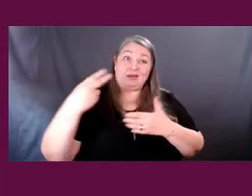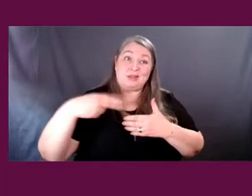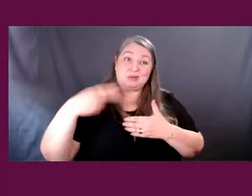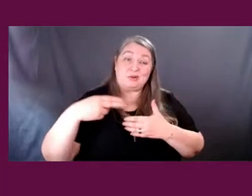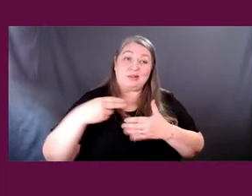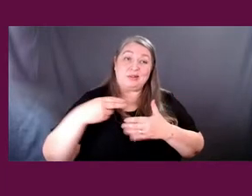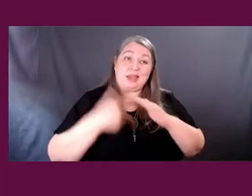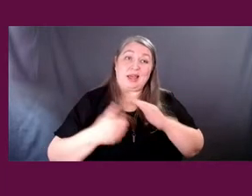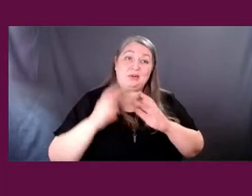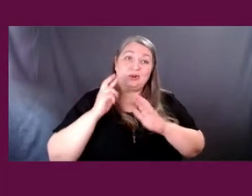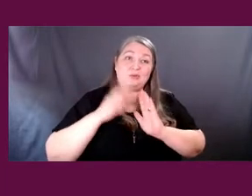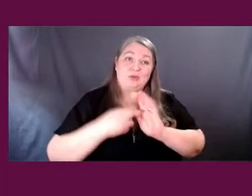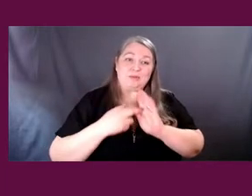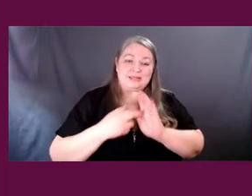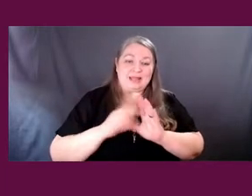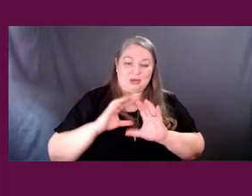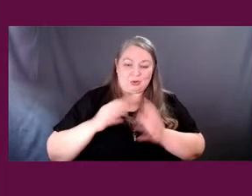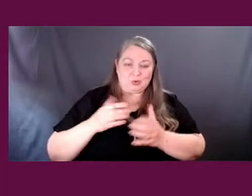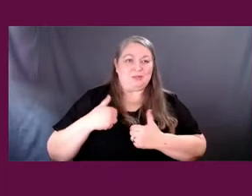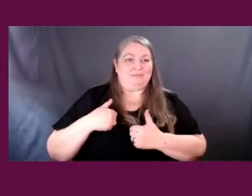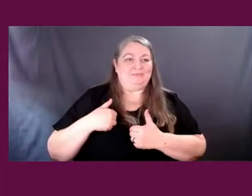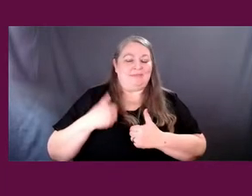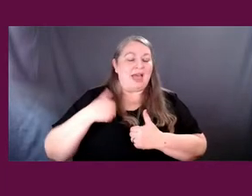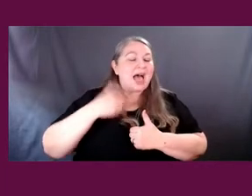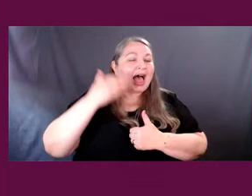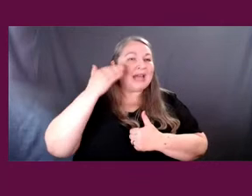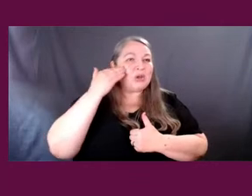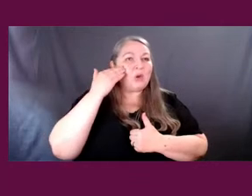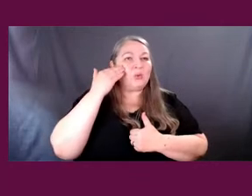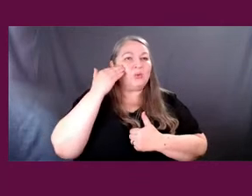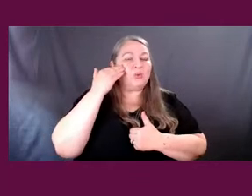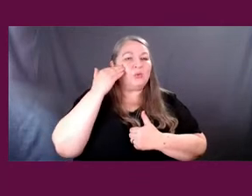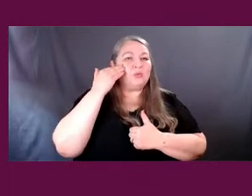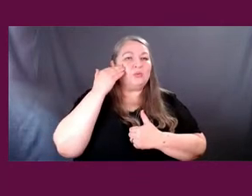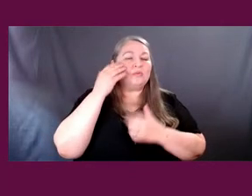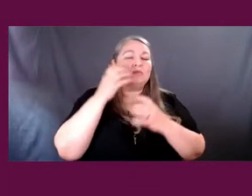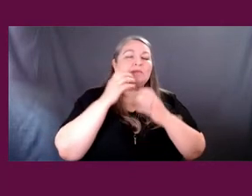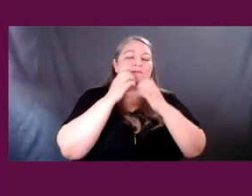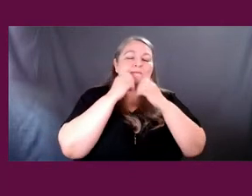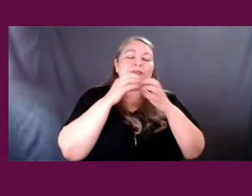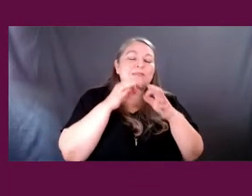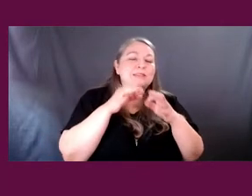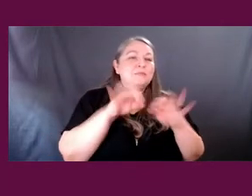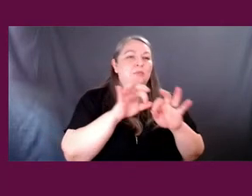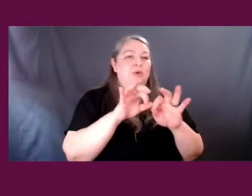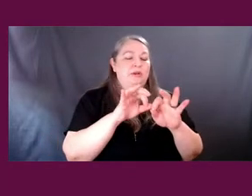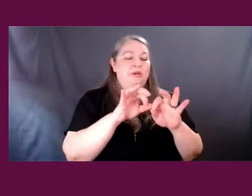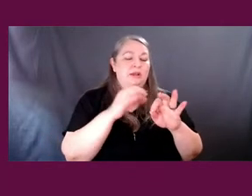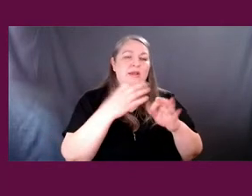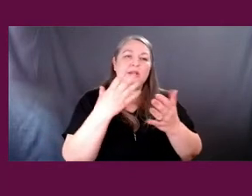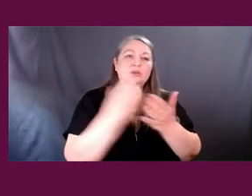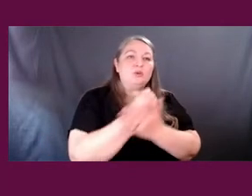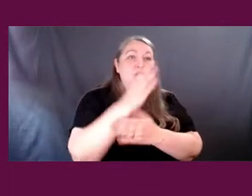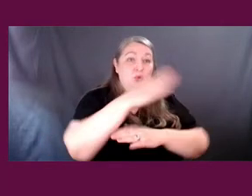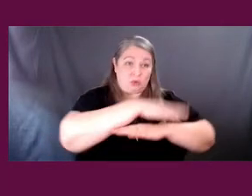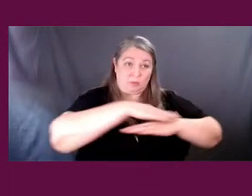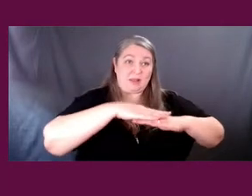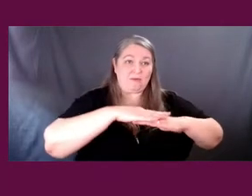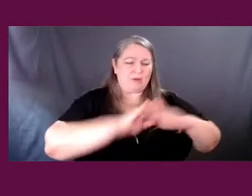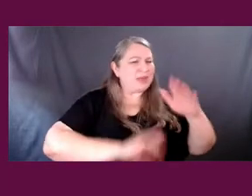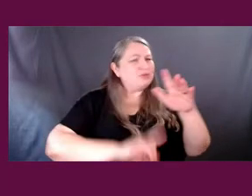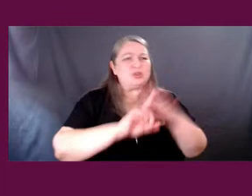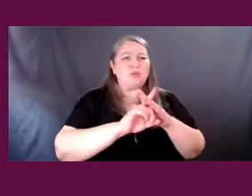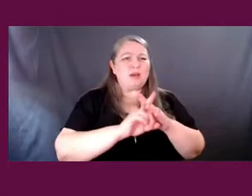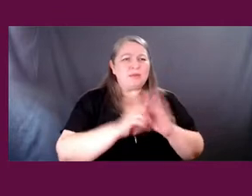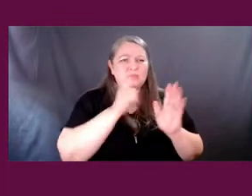groups. I know all too well how essential it is to utilize your platform and show up as your